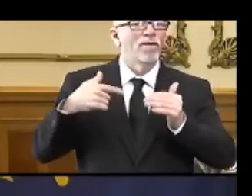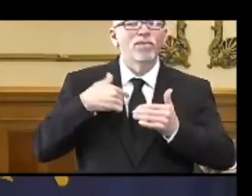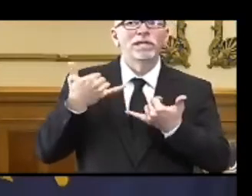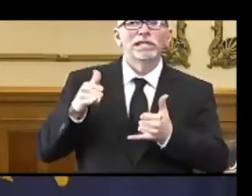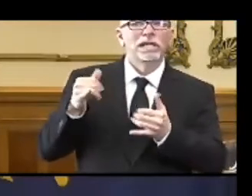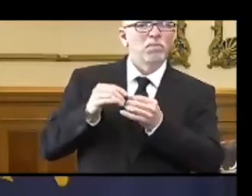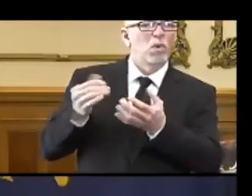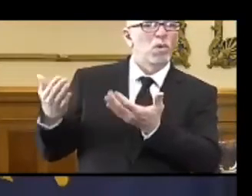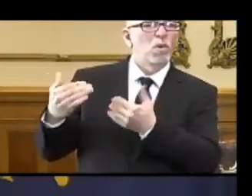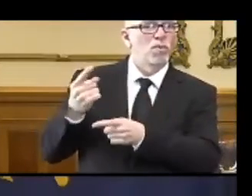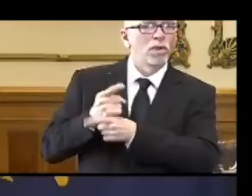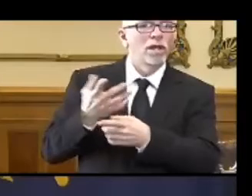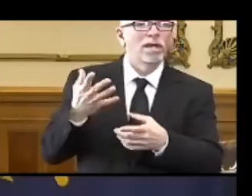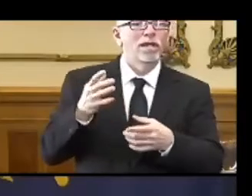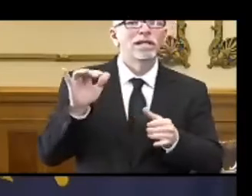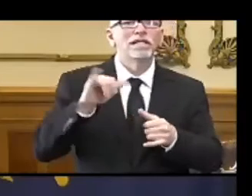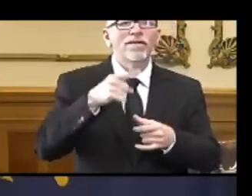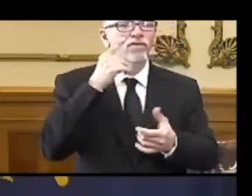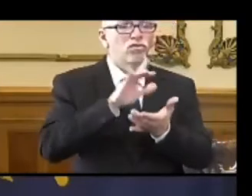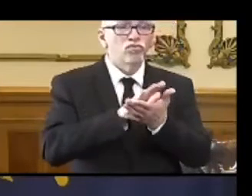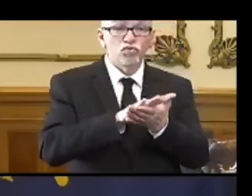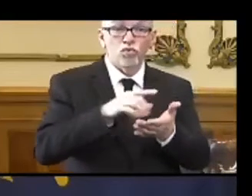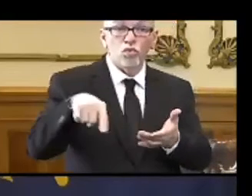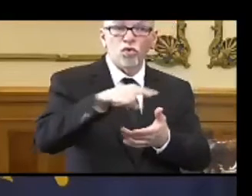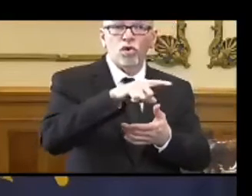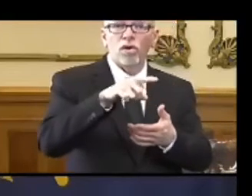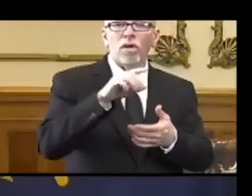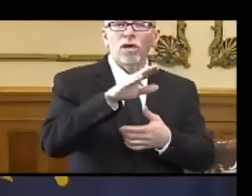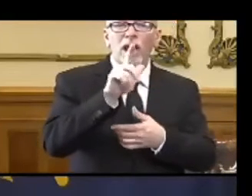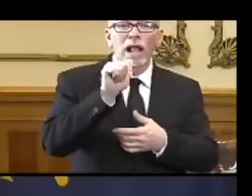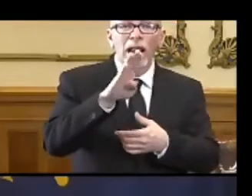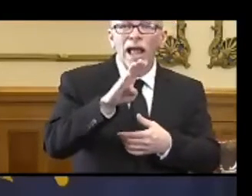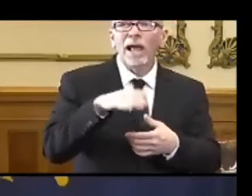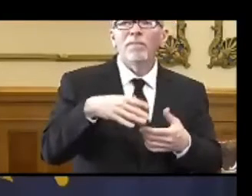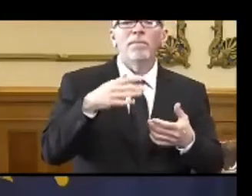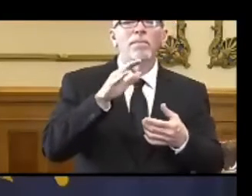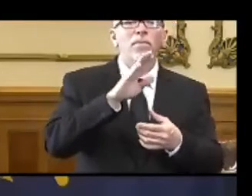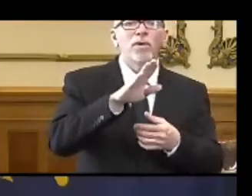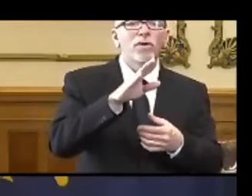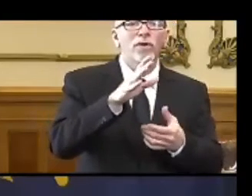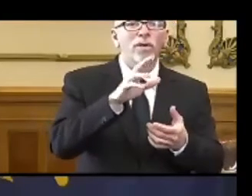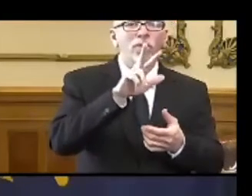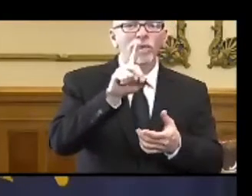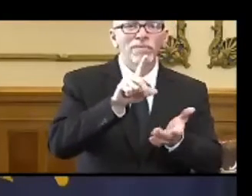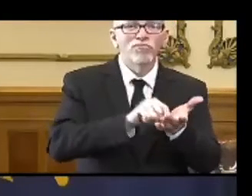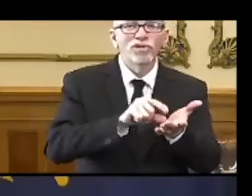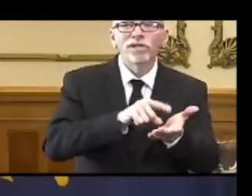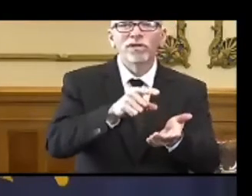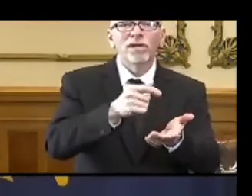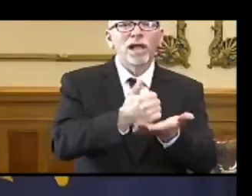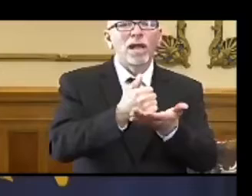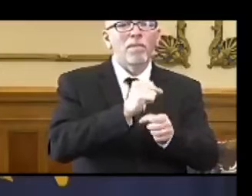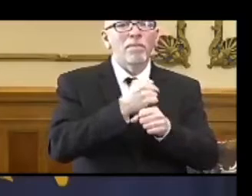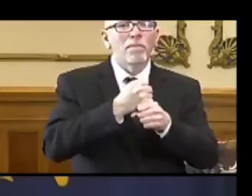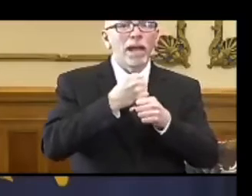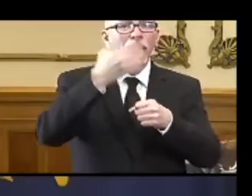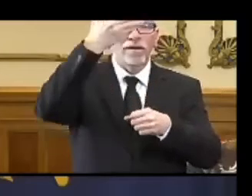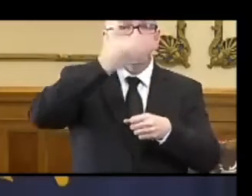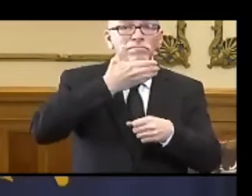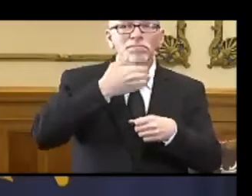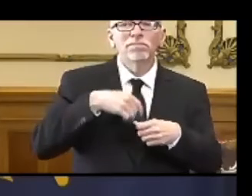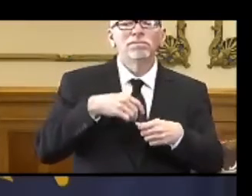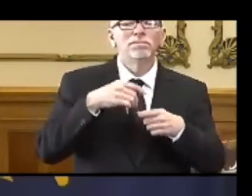satisfied. And so for the schools that are firing up their labs and firing up their 3D printers and helping us make face shields